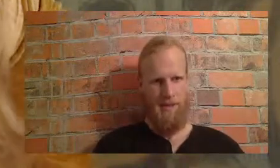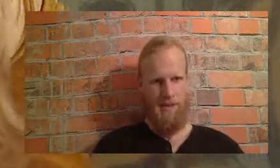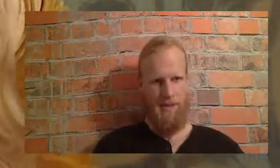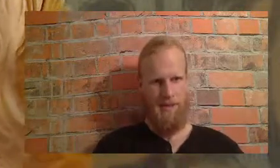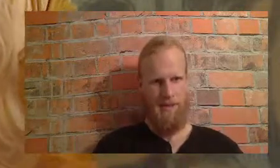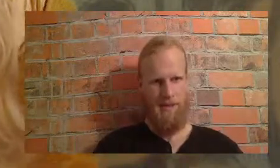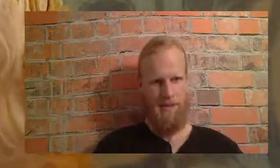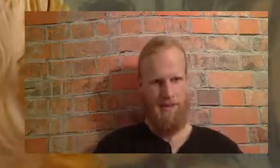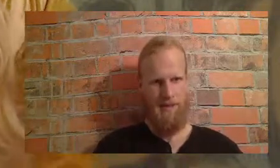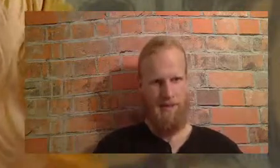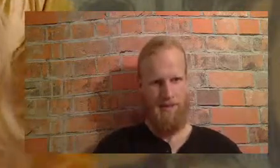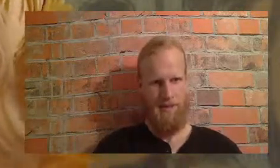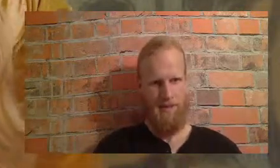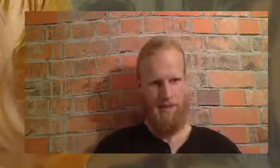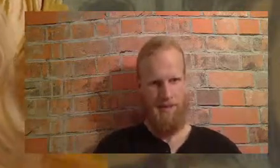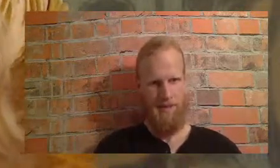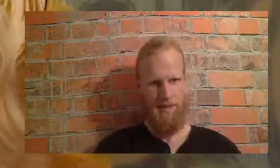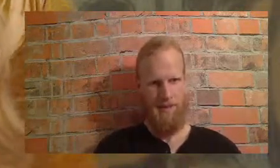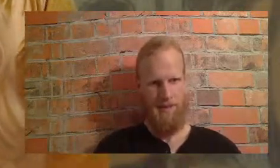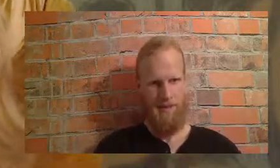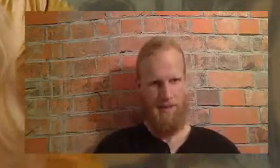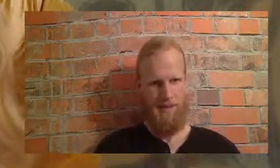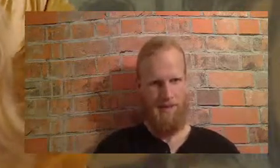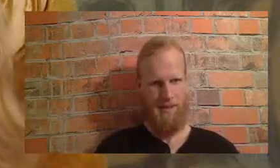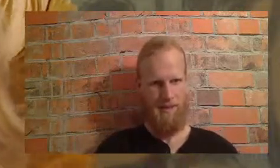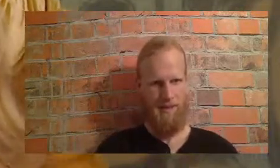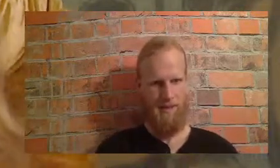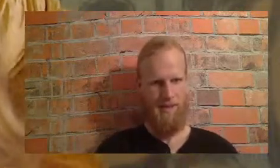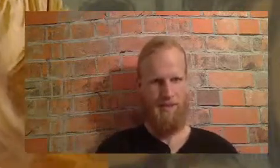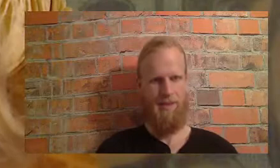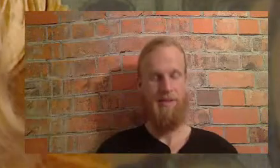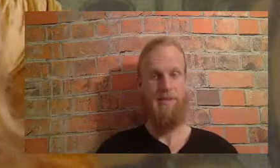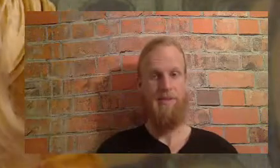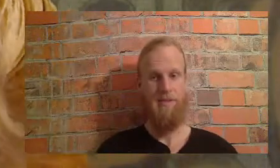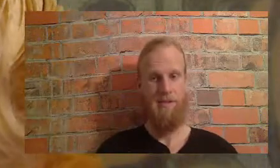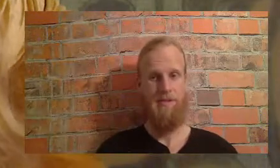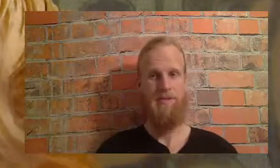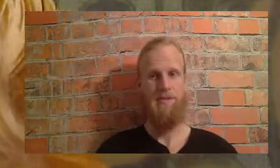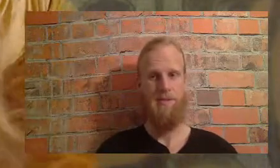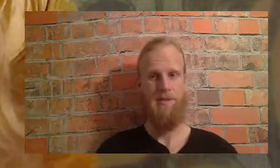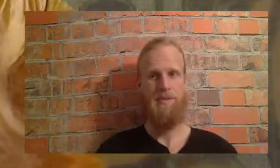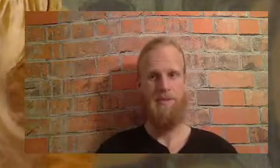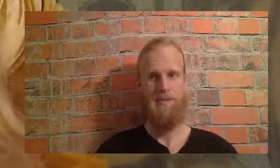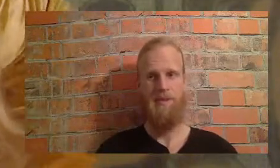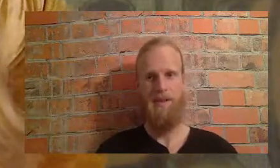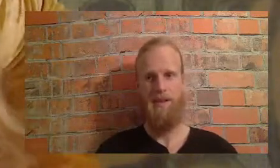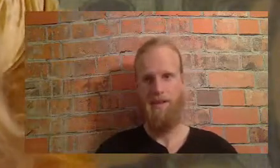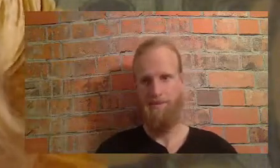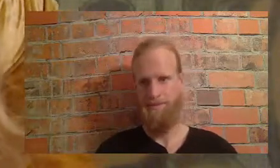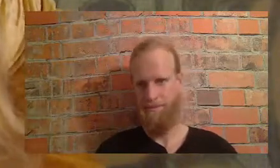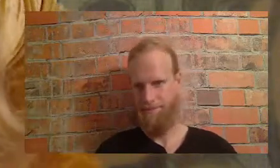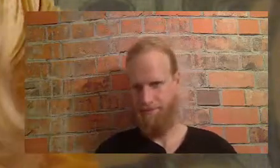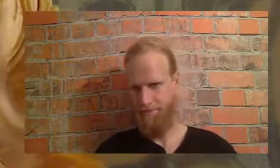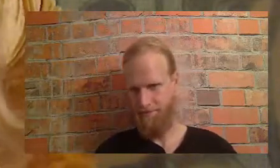I'm practicing emotionally supporting myself right now. And that's huge.